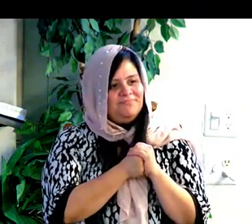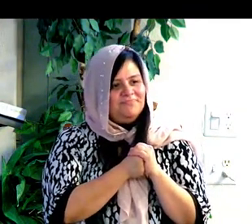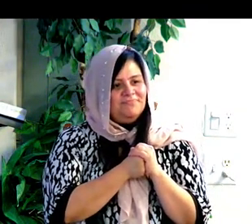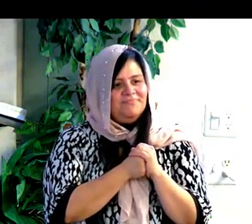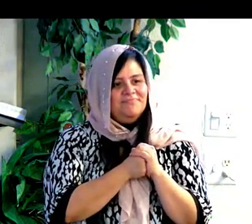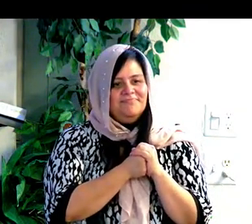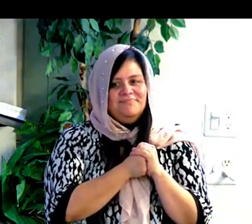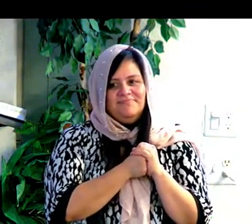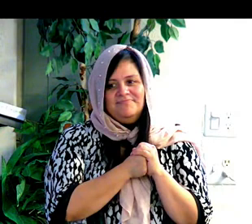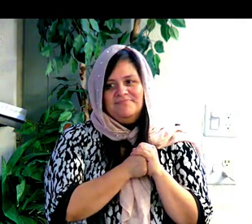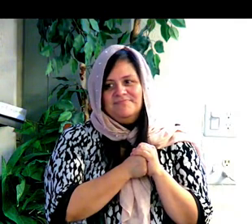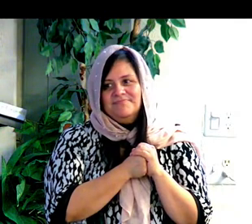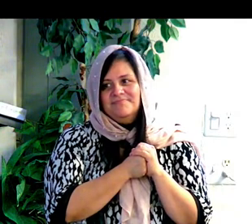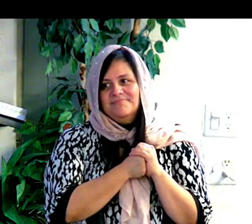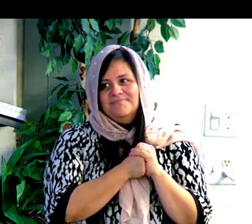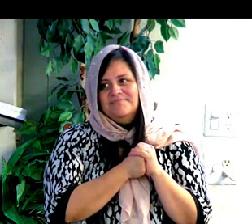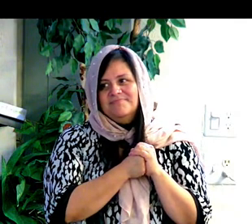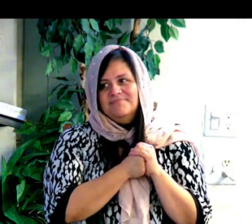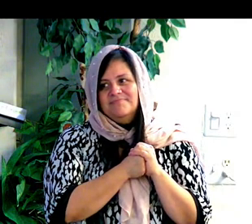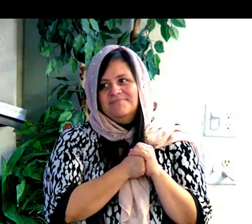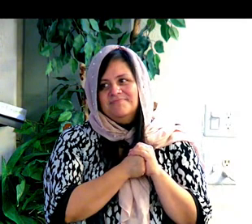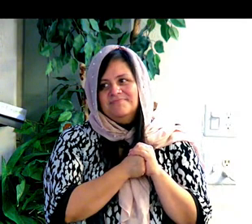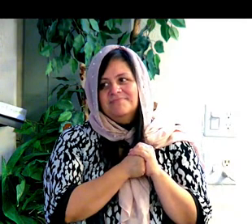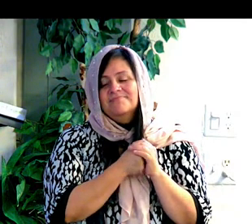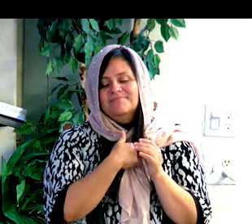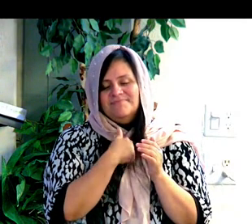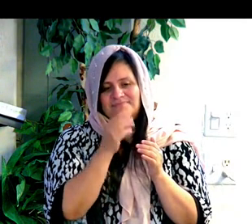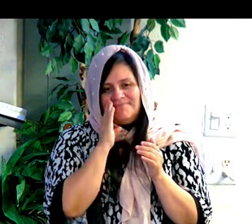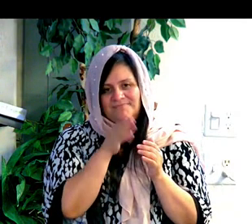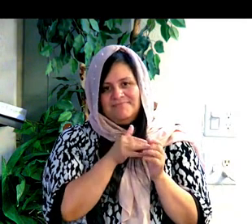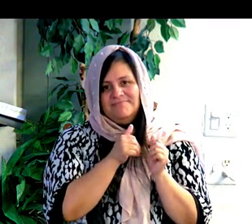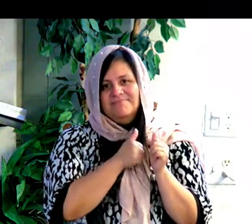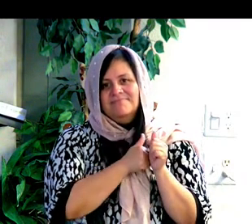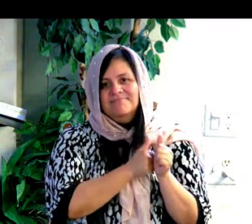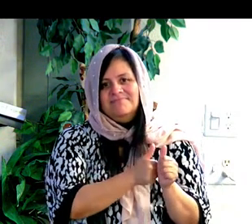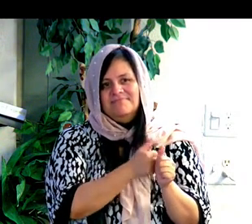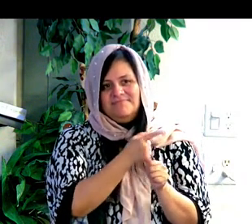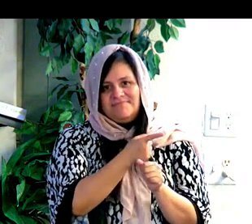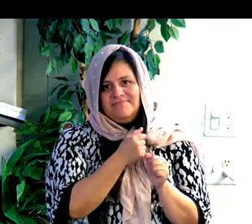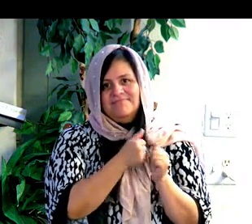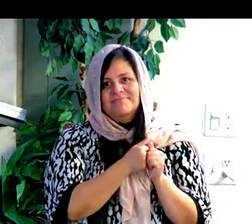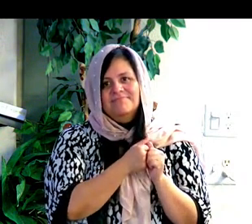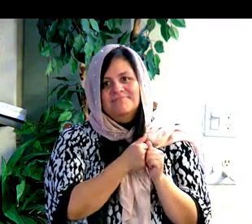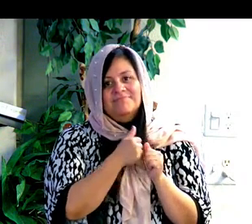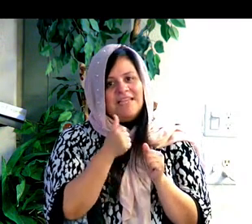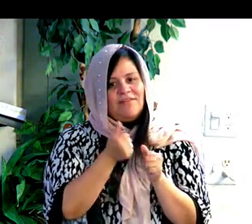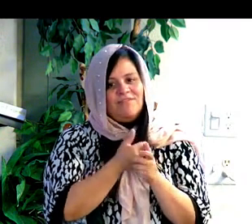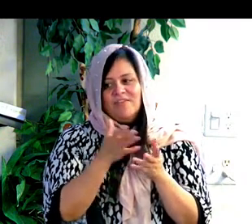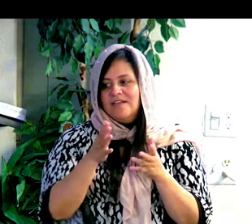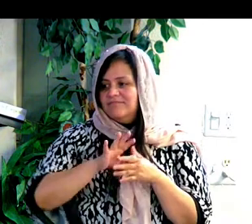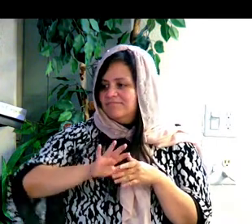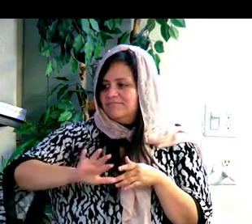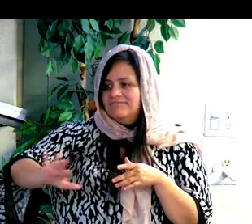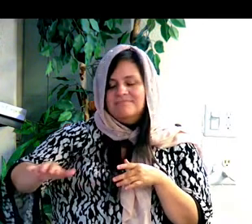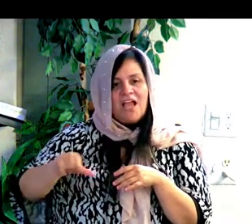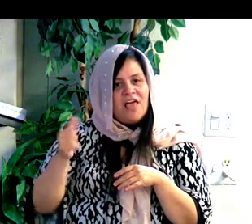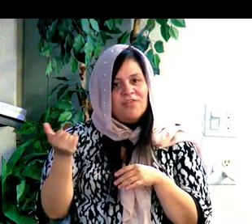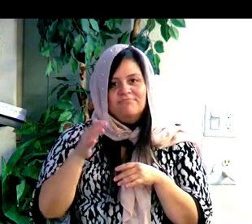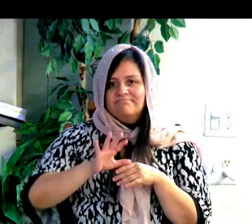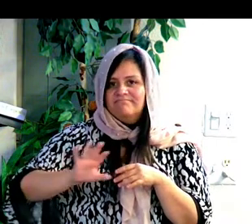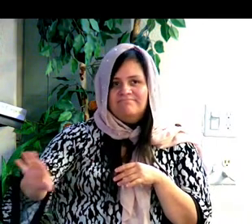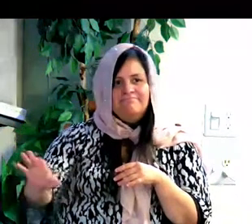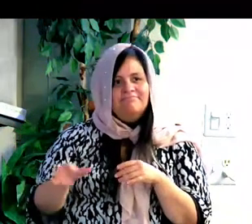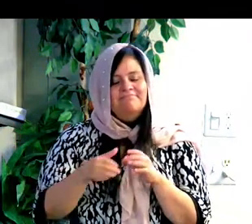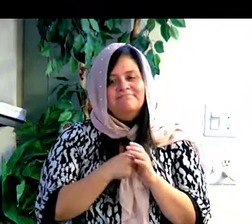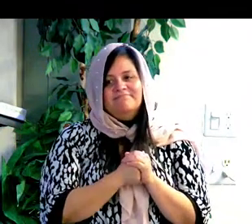acepto y que confío en ti. And I will follow you. Y te seguiré. And I will forsake all others. Y no voy a, no voy